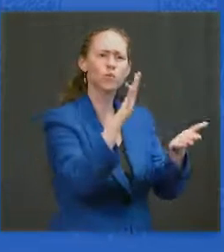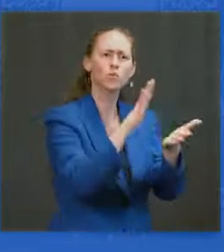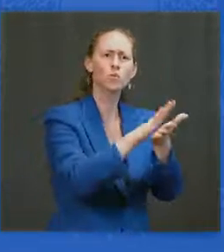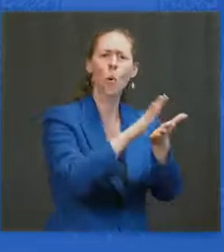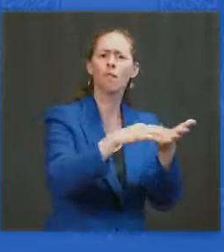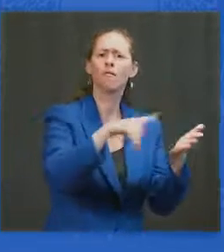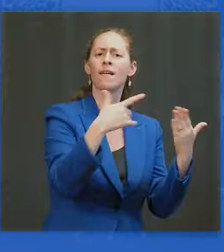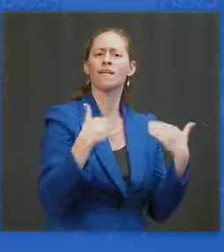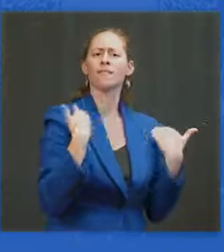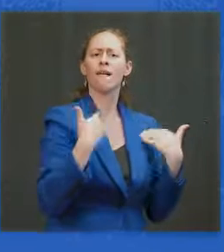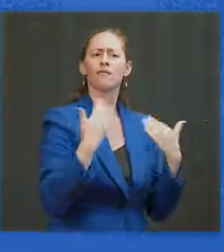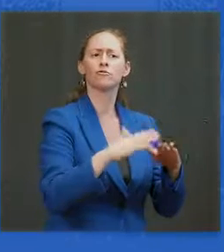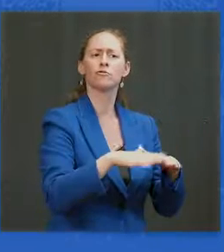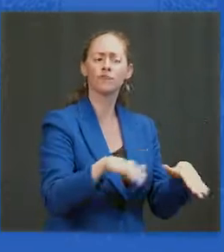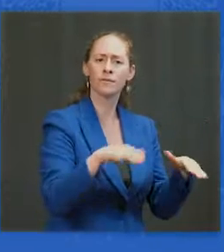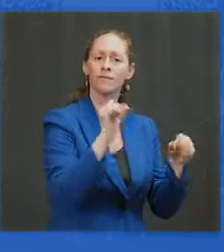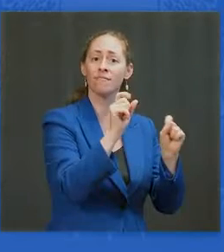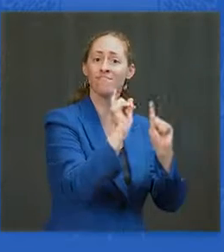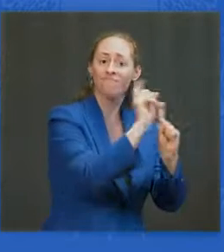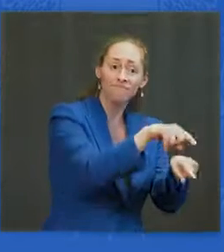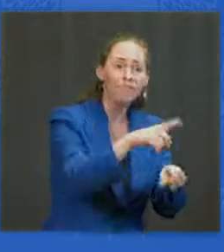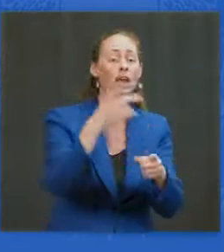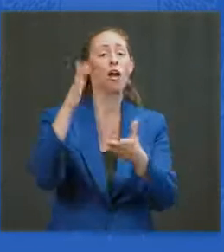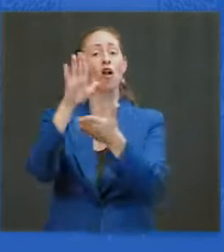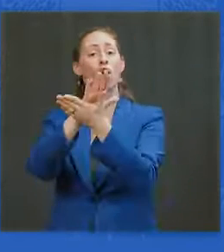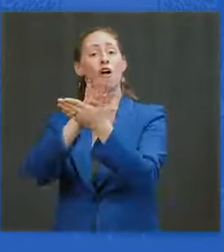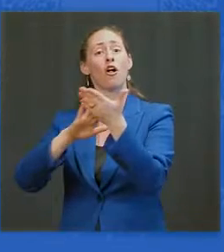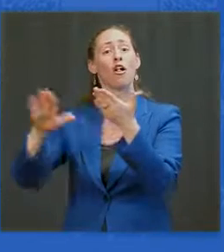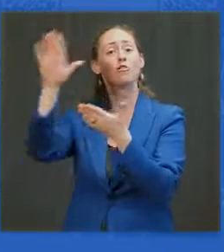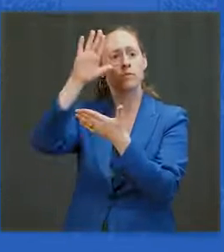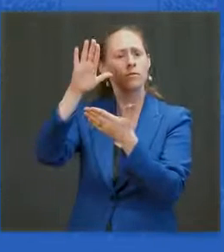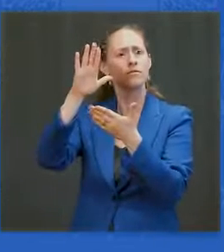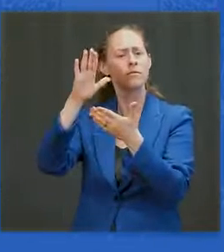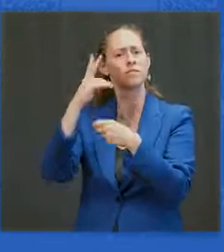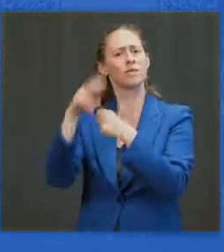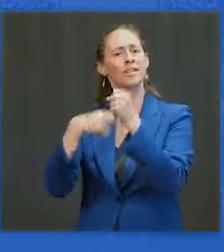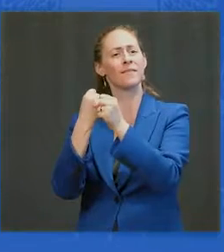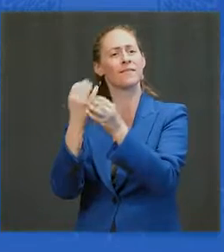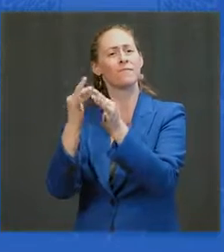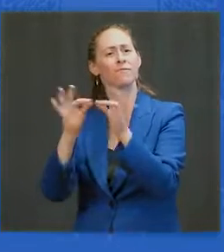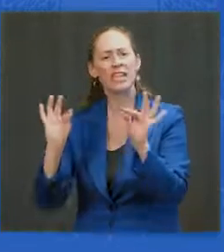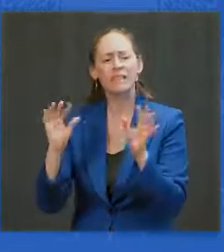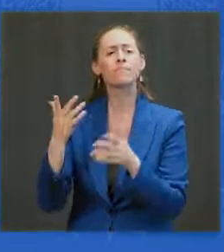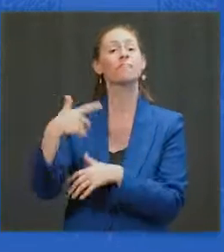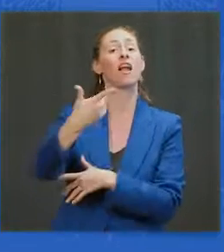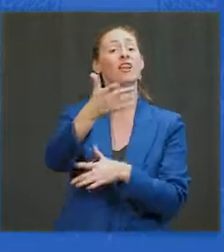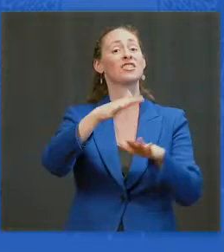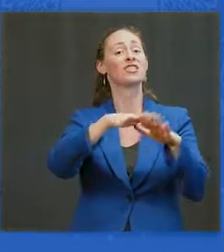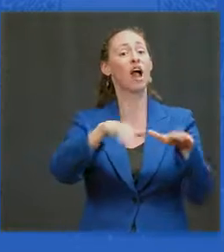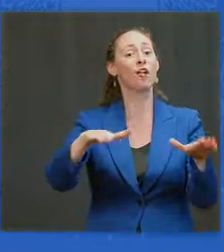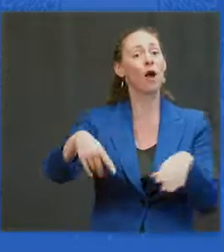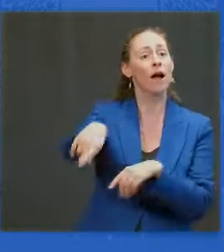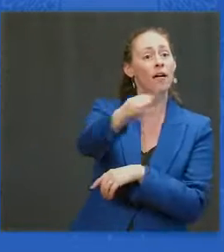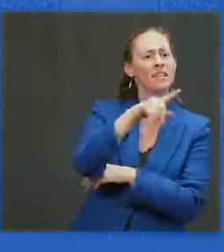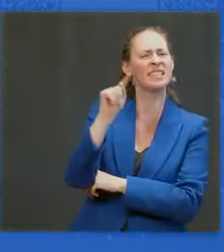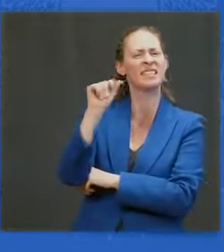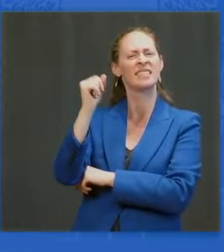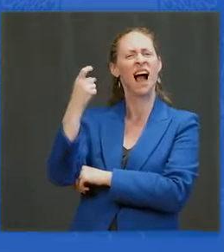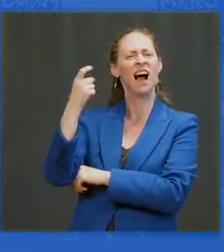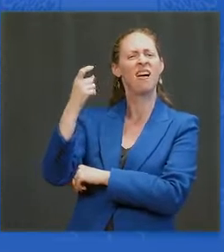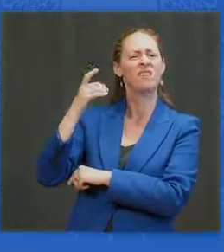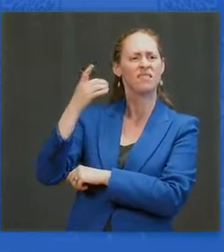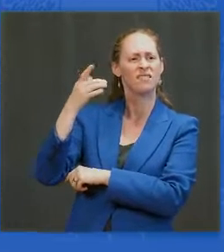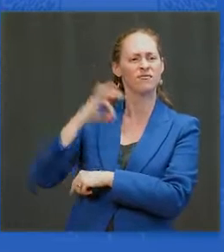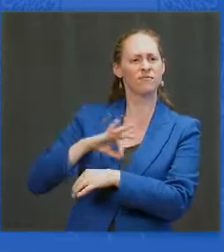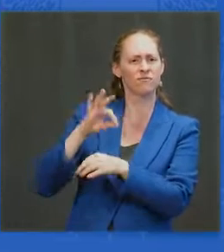to give the middle-class families the well-deserved tax cut for daycare and health care that they deserve, allowing a lot of women to get